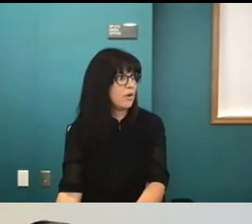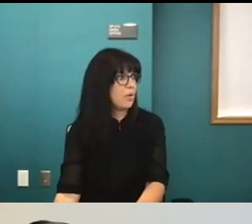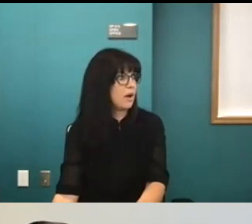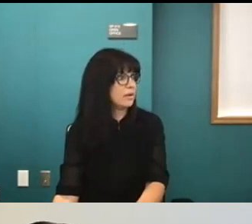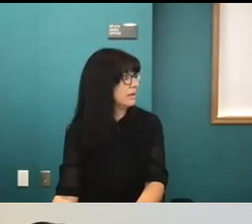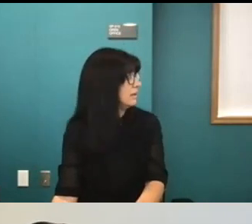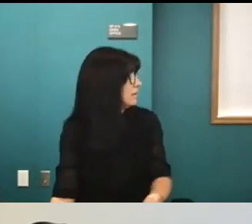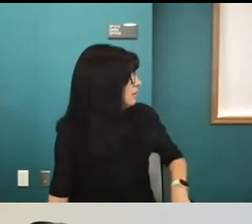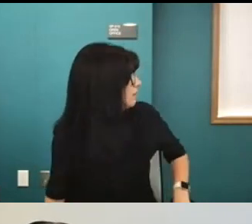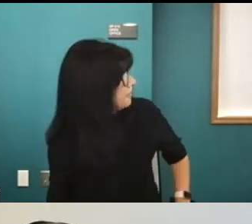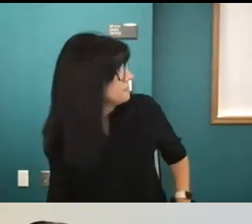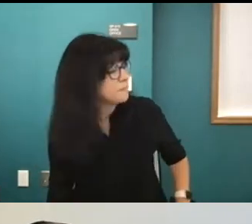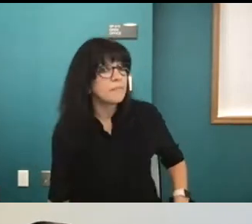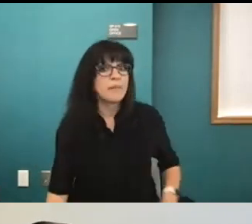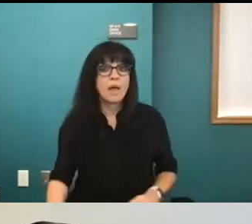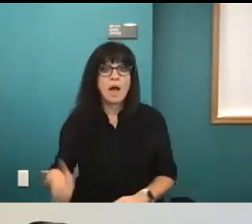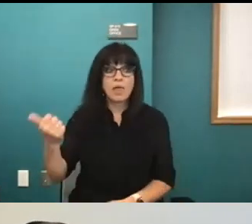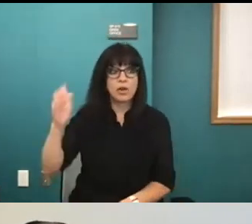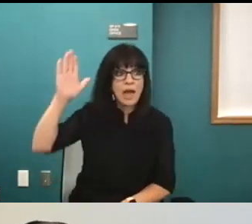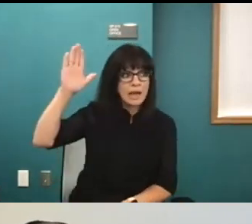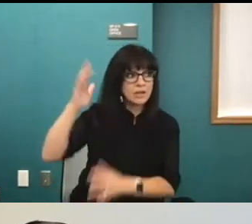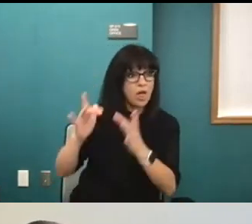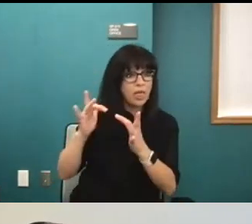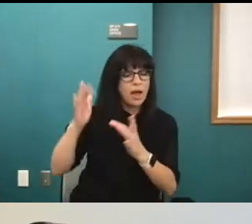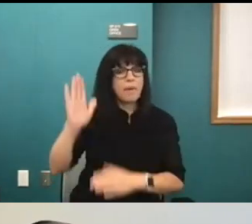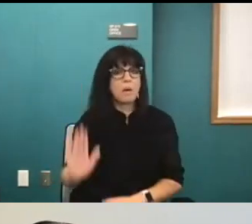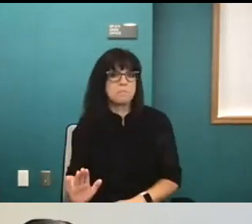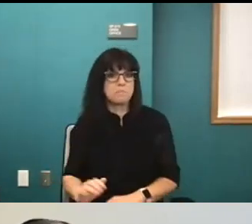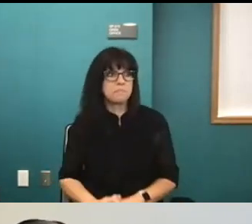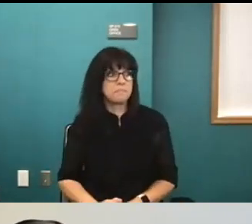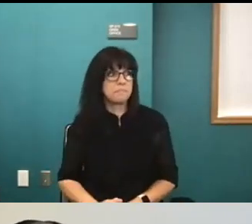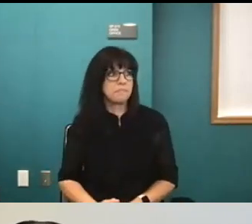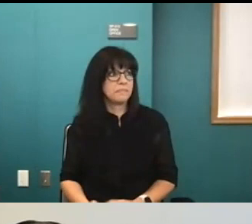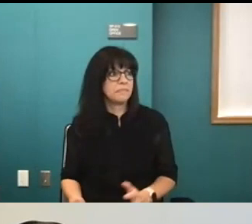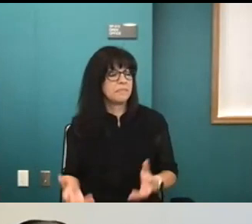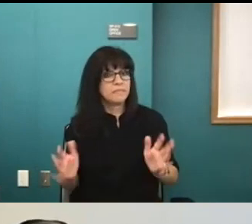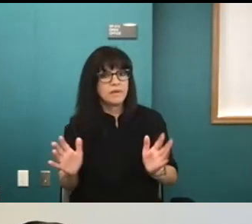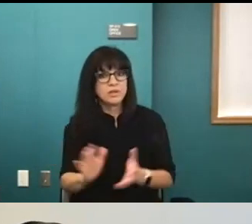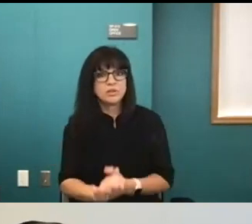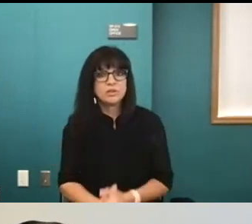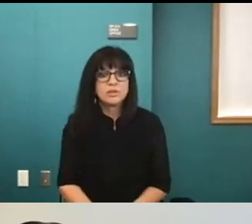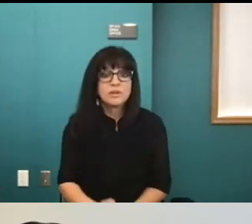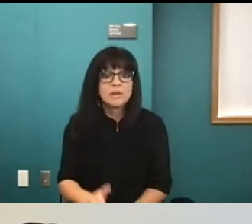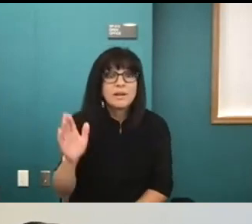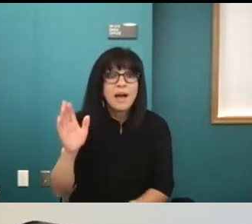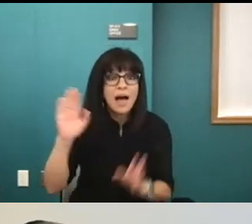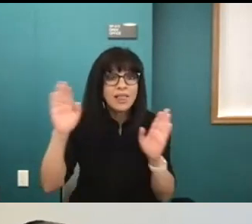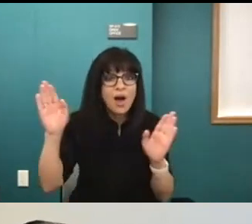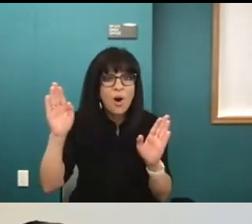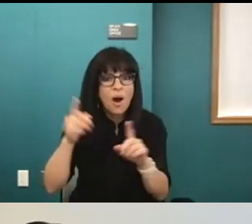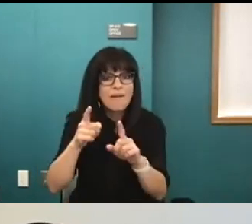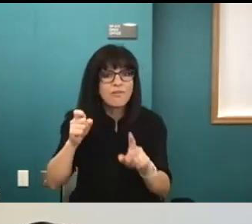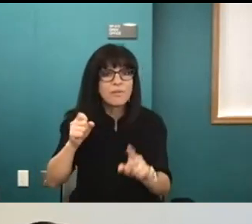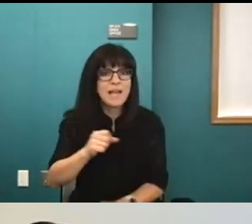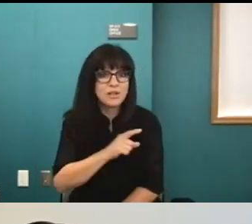And I did see a hand up online, but I think it went Stephanie, I down. think. So No, yes, I was in, Steph, hi, from St. George. I have a